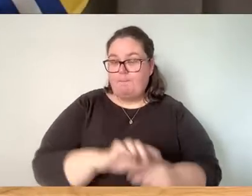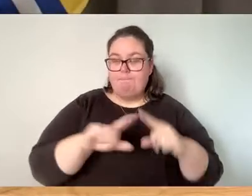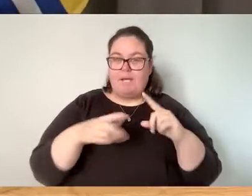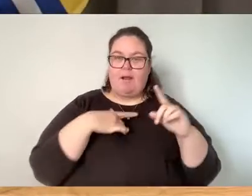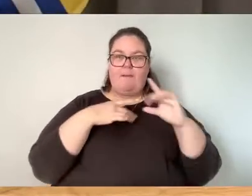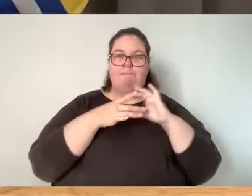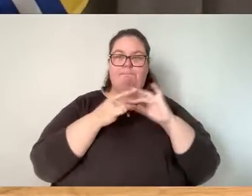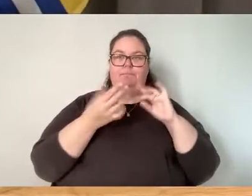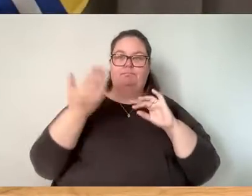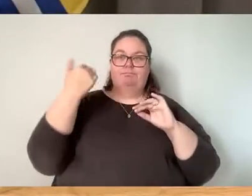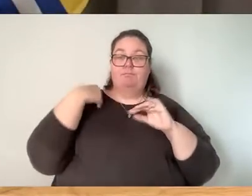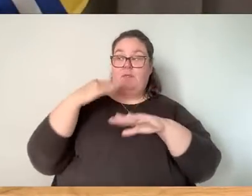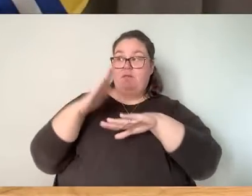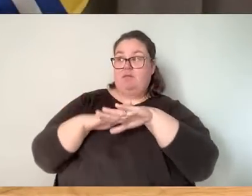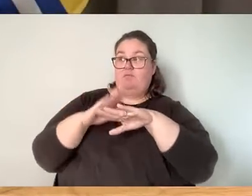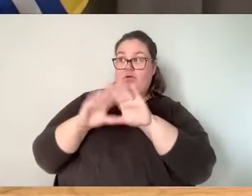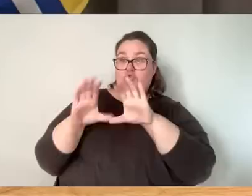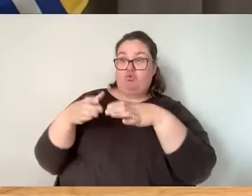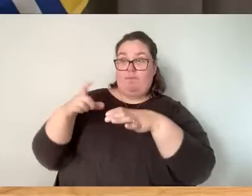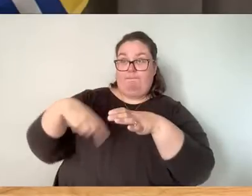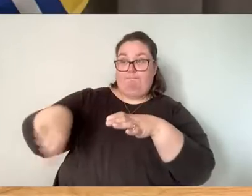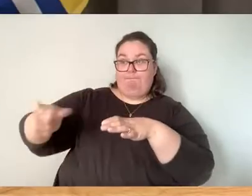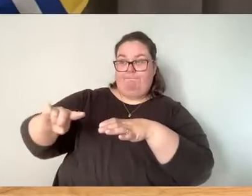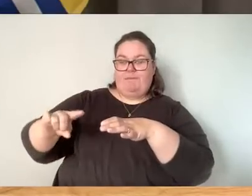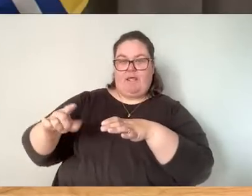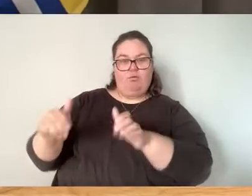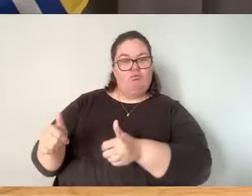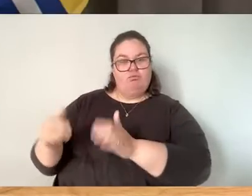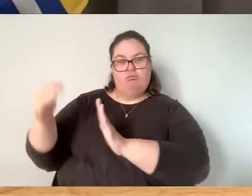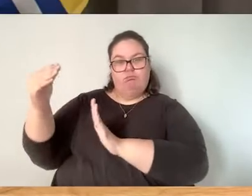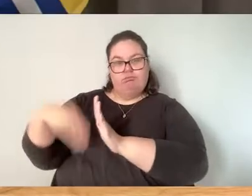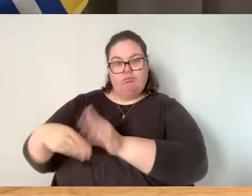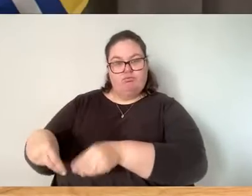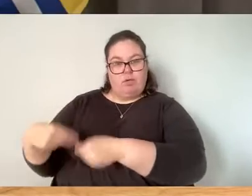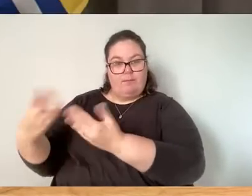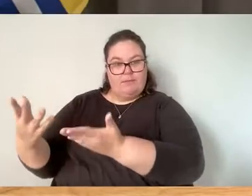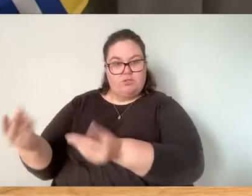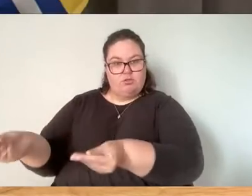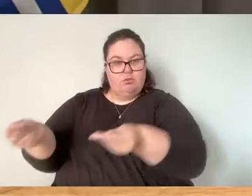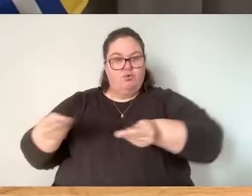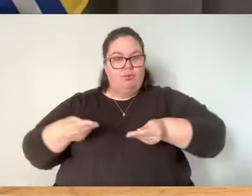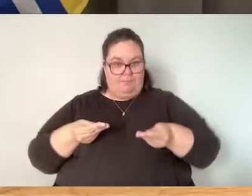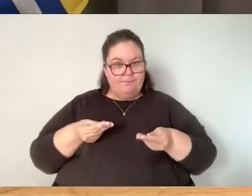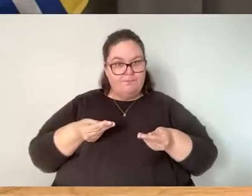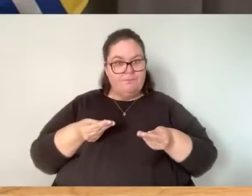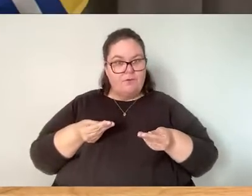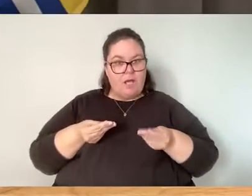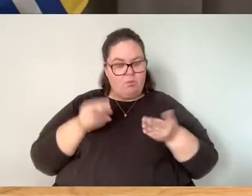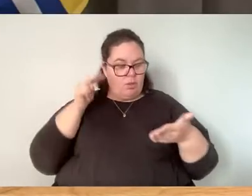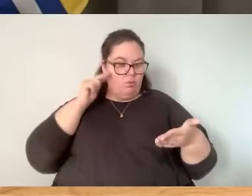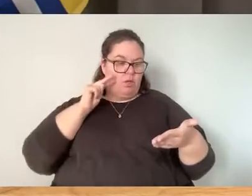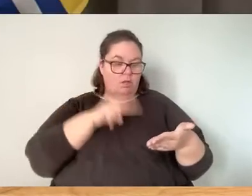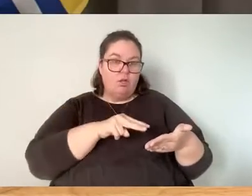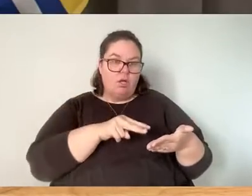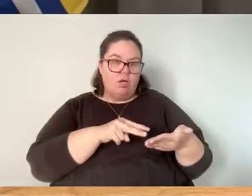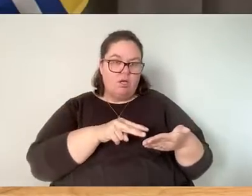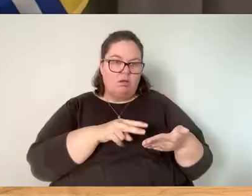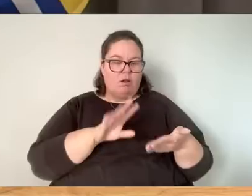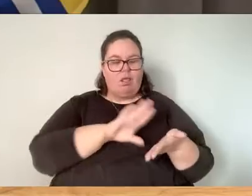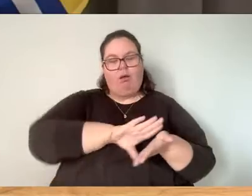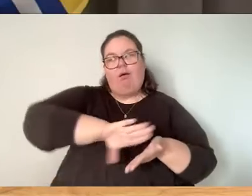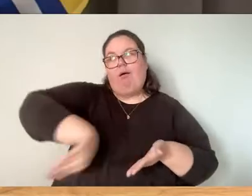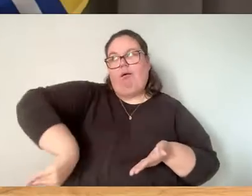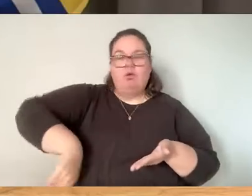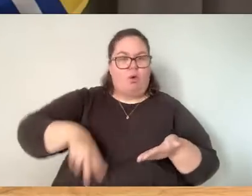advisory group will provide us with recommendation that we will take serious look at it to transform